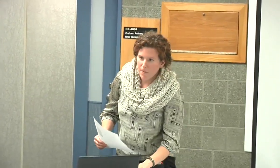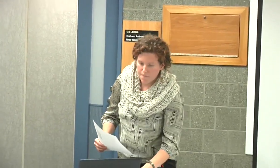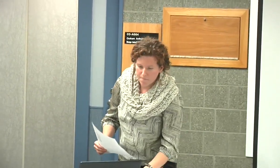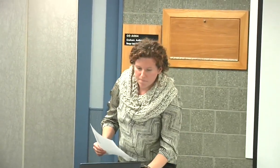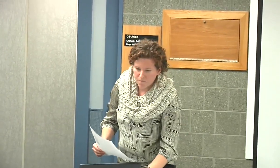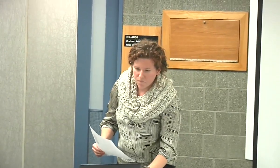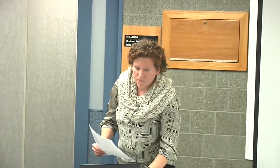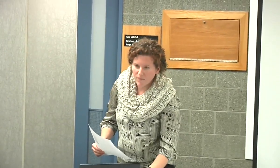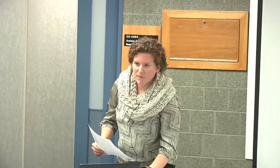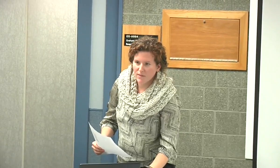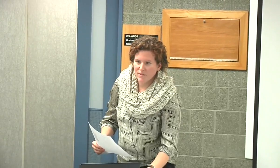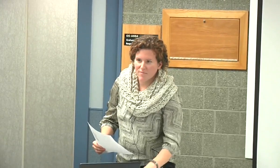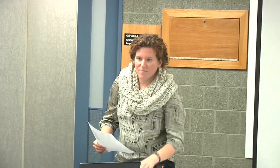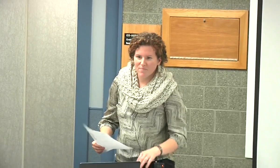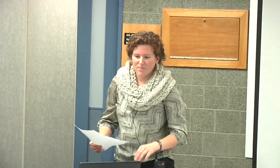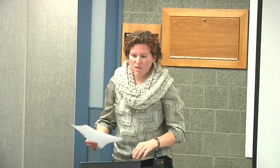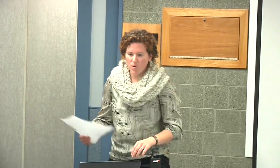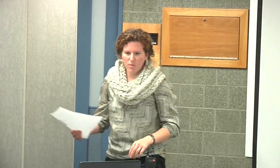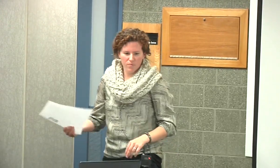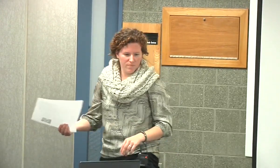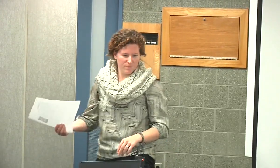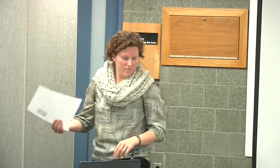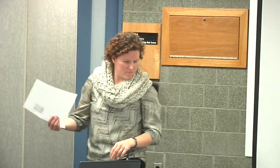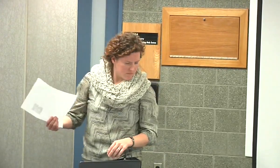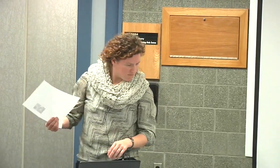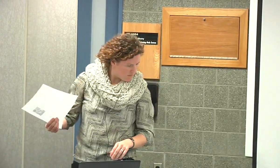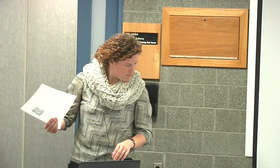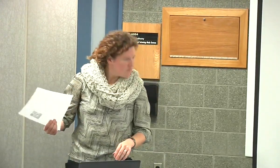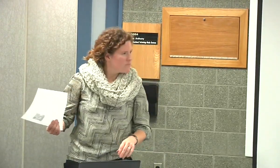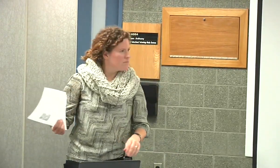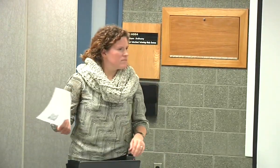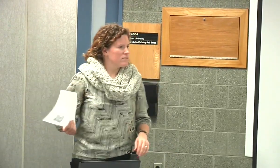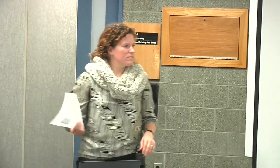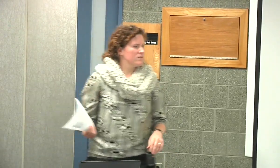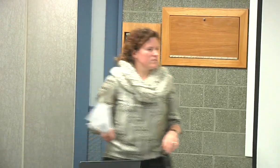I don't mind sharing. Oh.